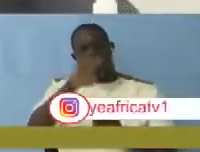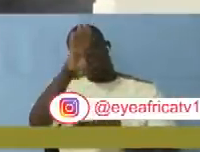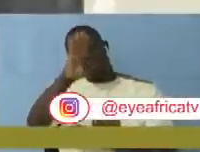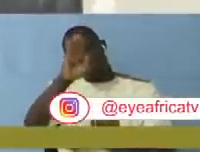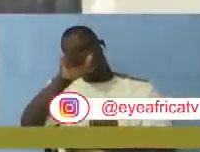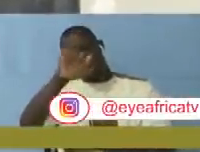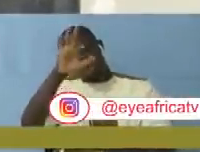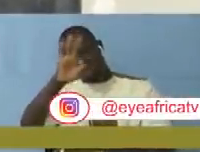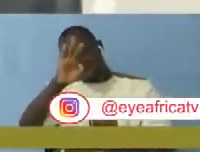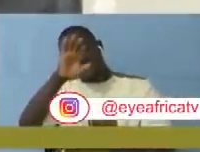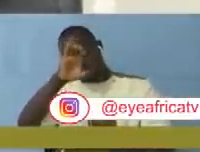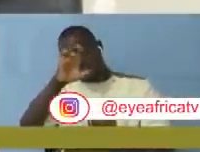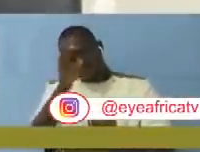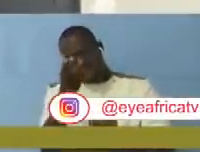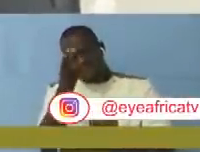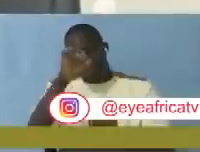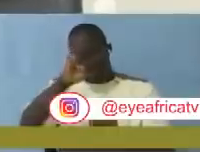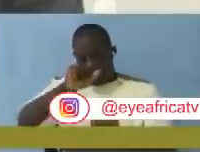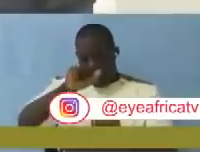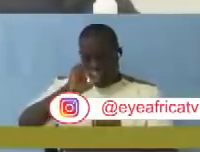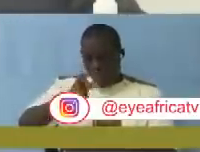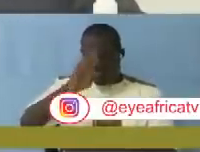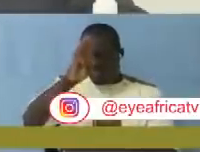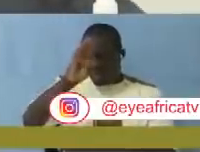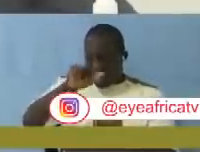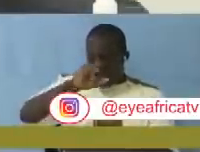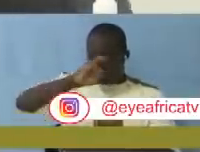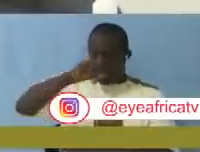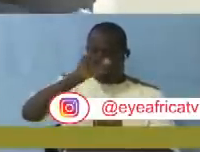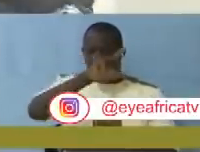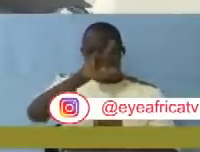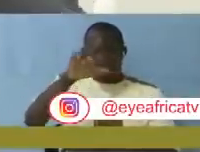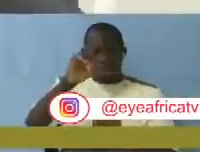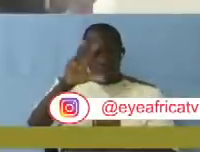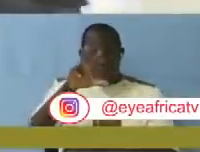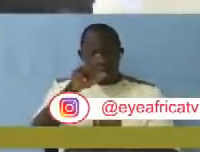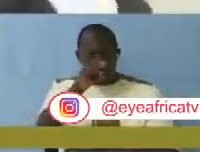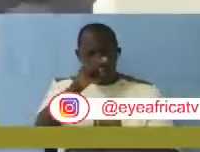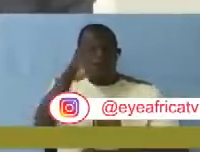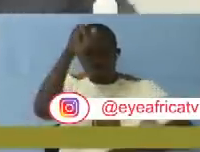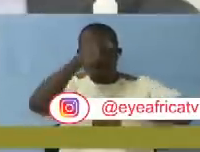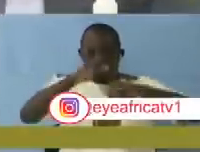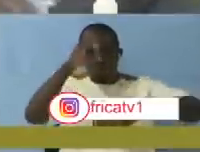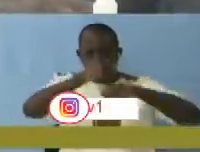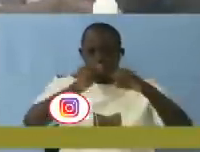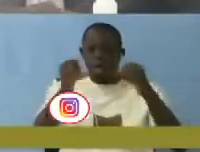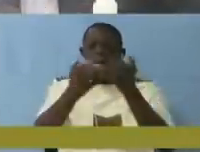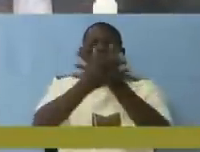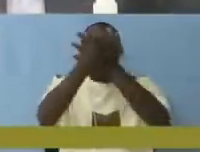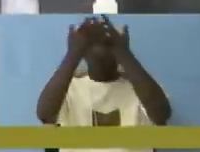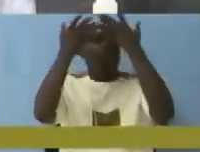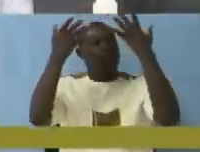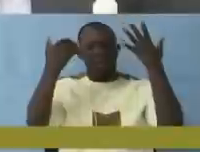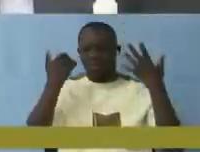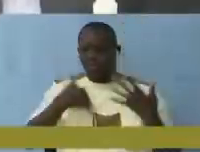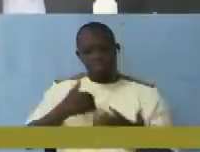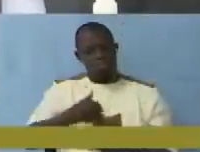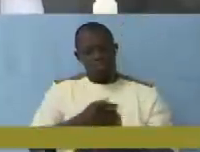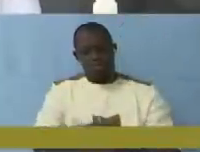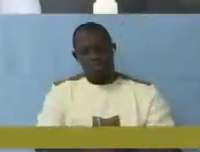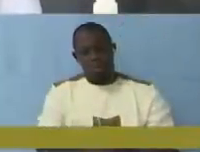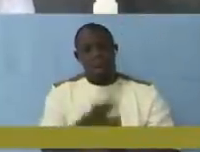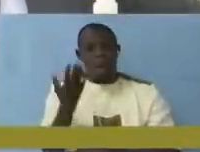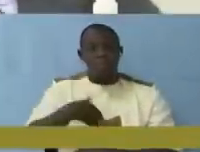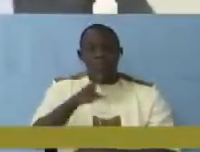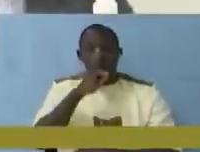Bacha Majawa, ba samba jalo yo tajire ya you tortured a whole lot of other people. ina na mo jamale fanan tajire ya People who were arrested together with